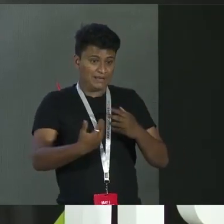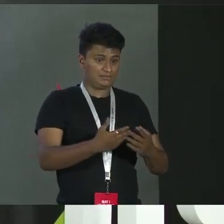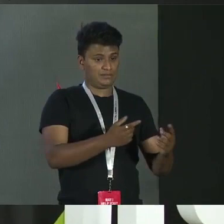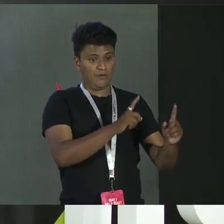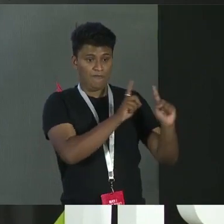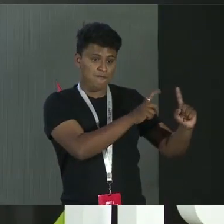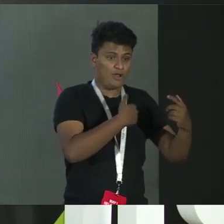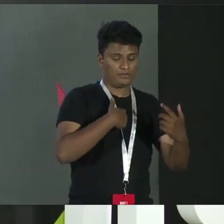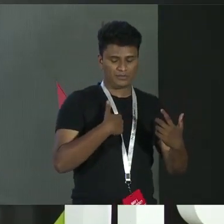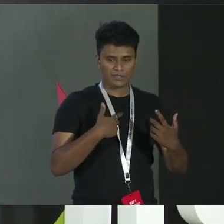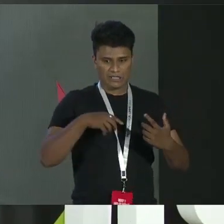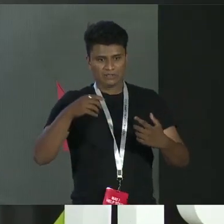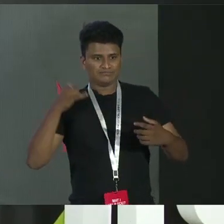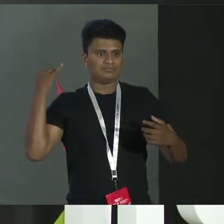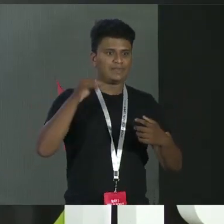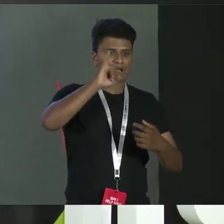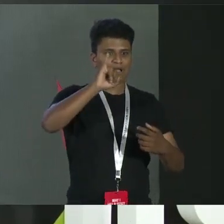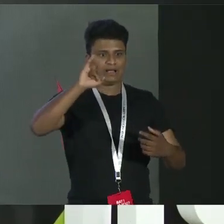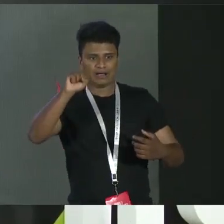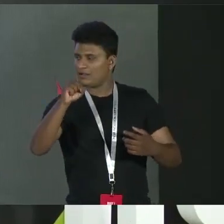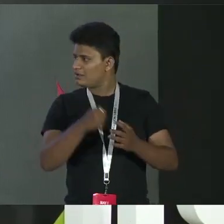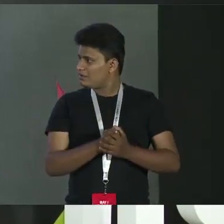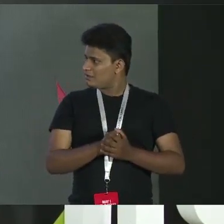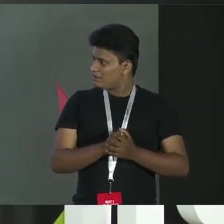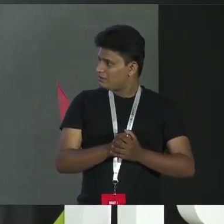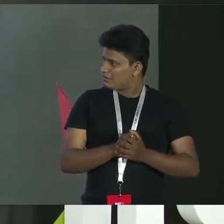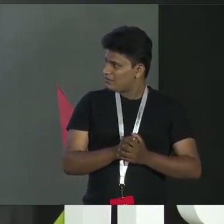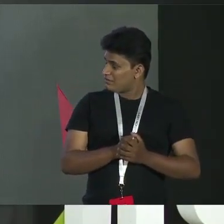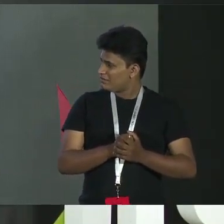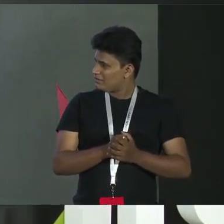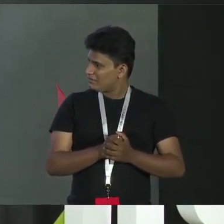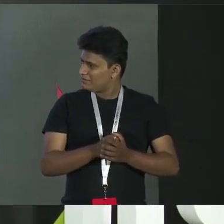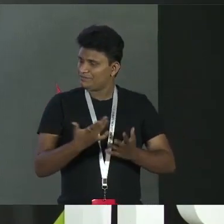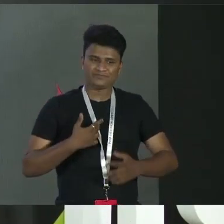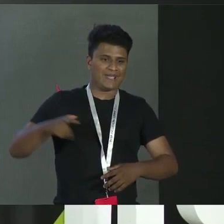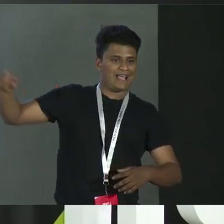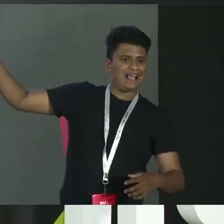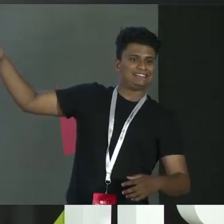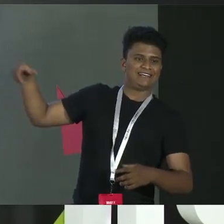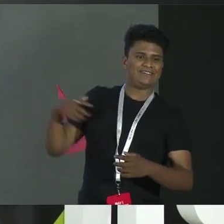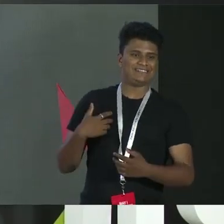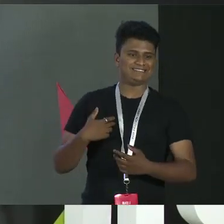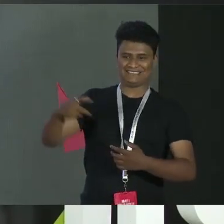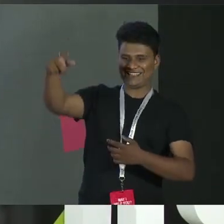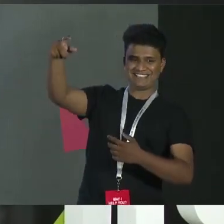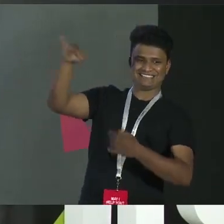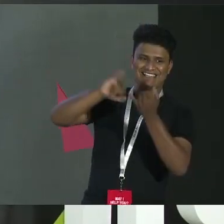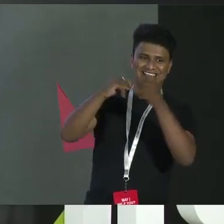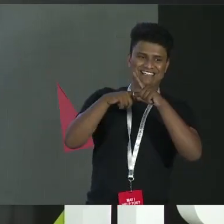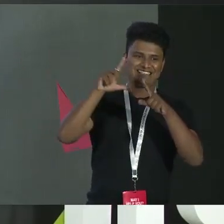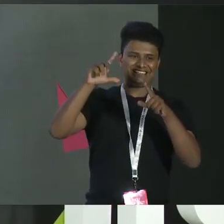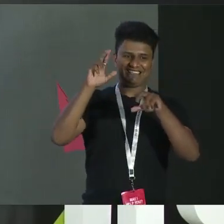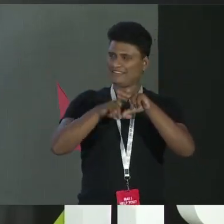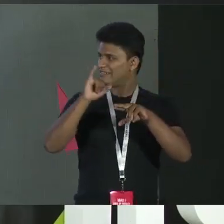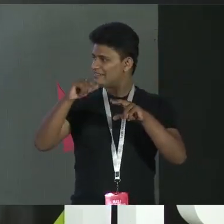Inclusion Summit. So we're going to do a quick selfie that I'm going to post on social media with everyone here.